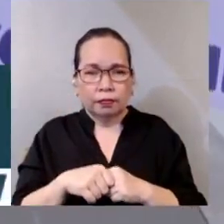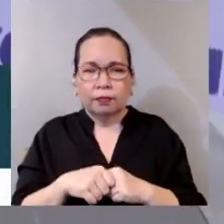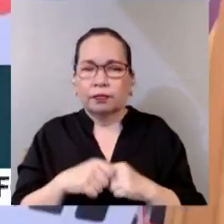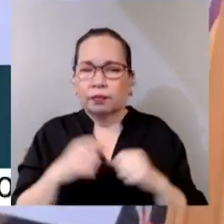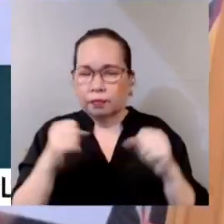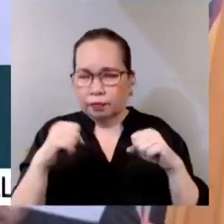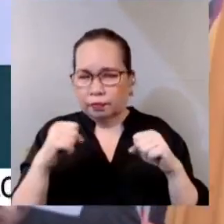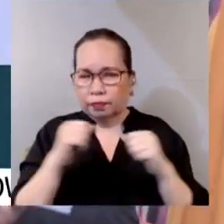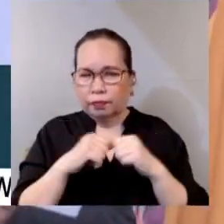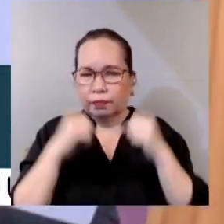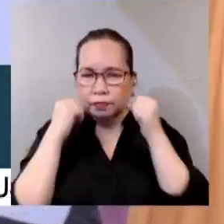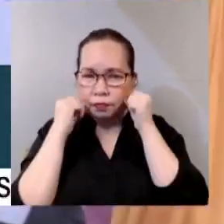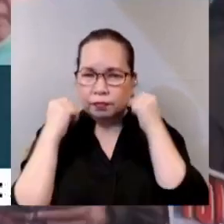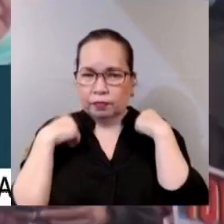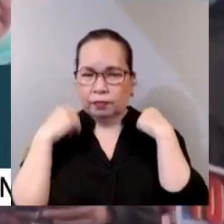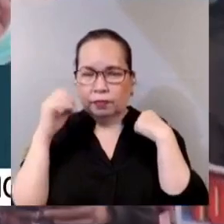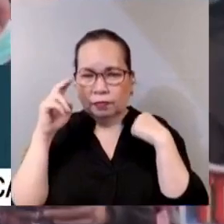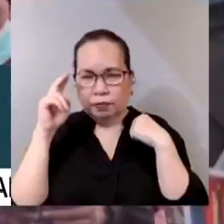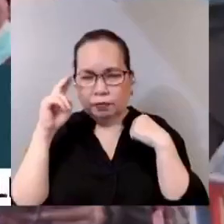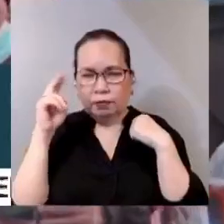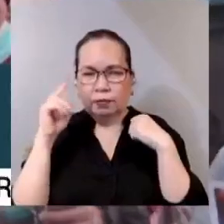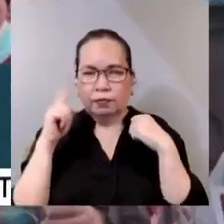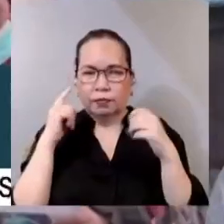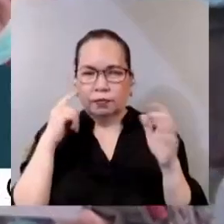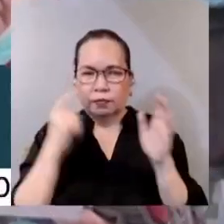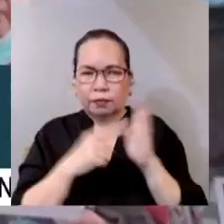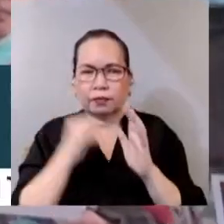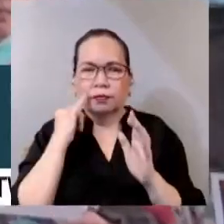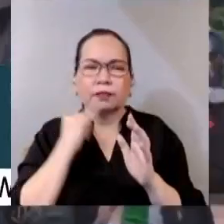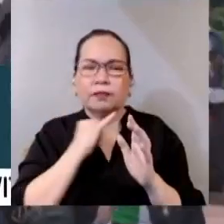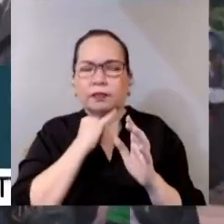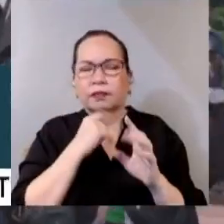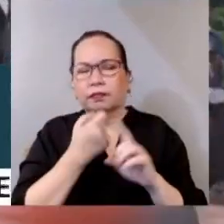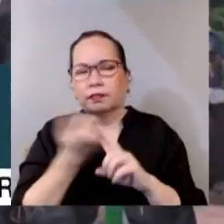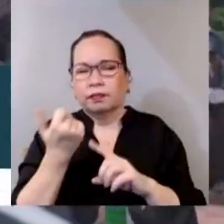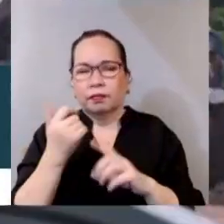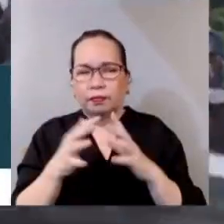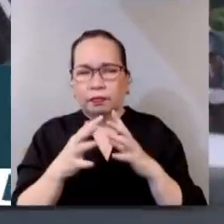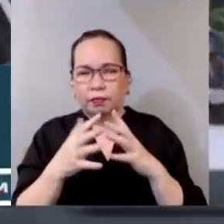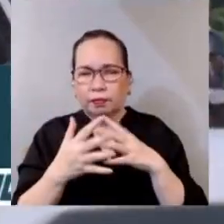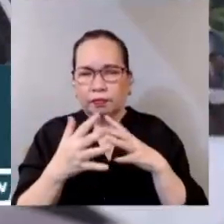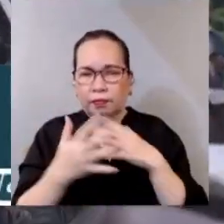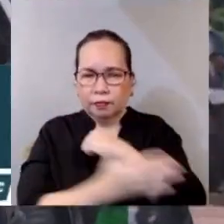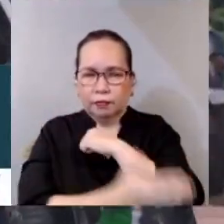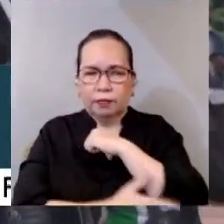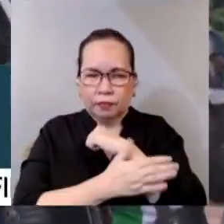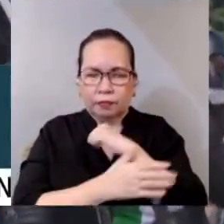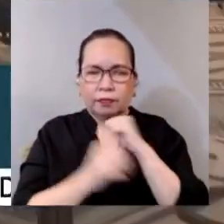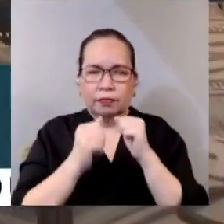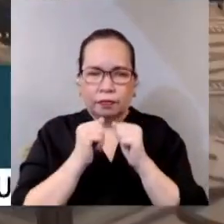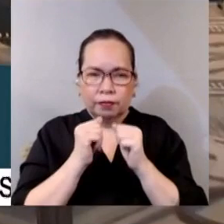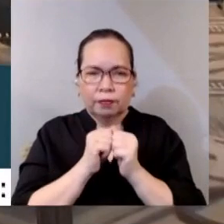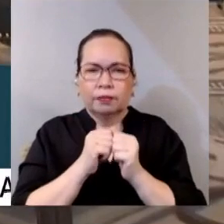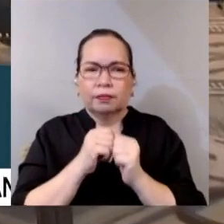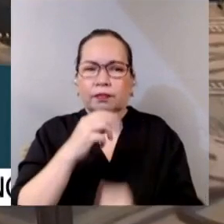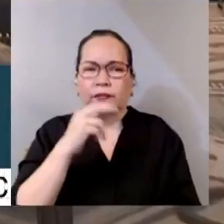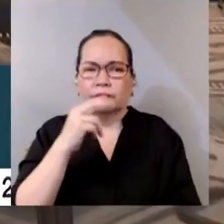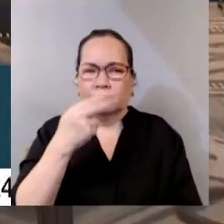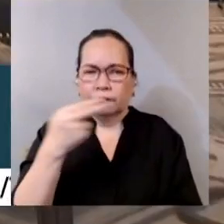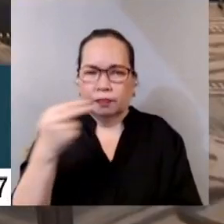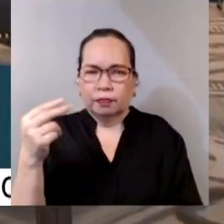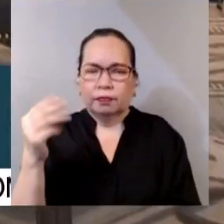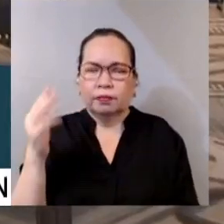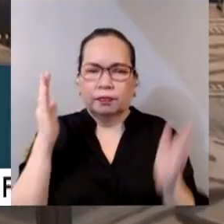could lead to recognition of Israel from other Muslim-majority countries, including Indonesia and Malaysia, a huge win for